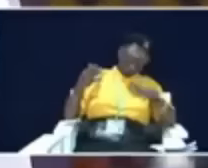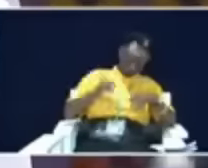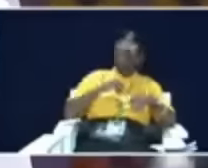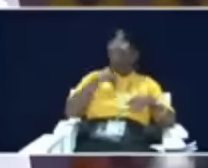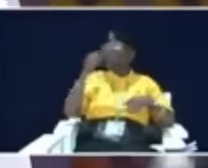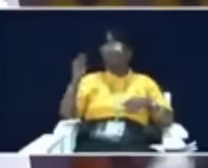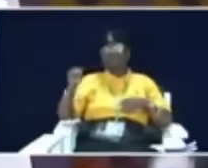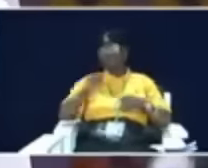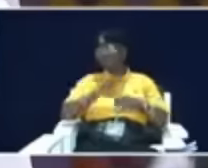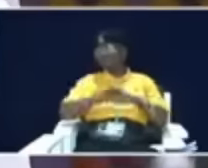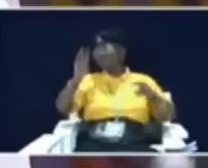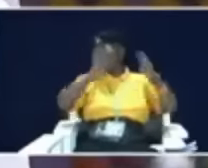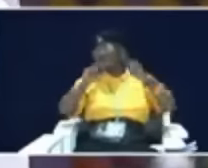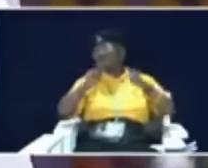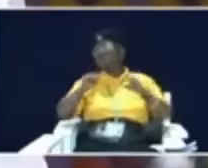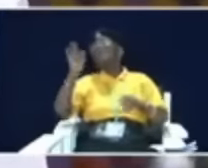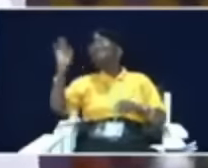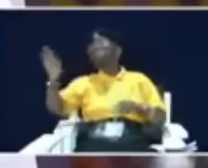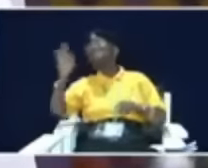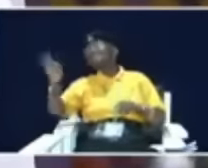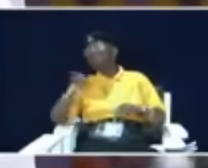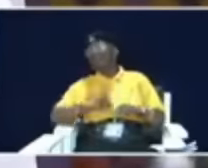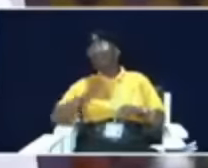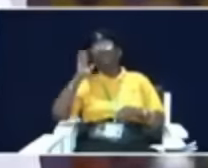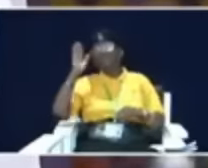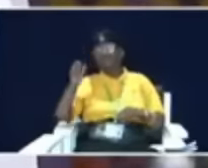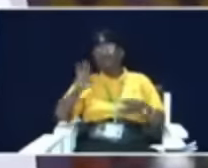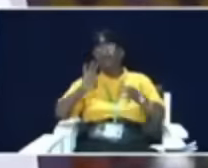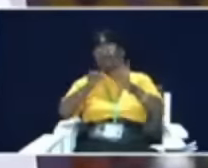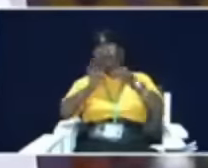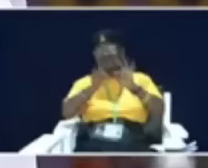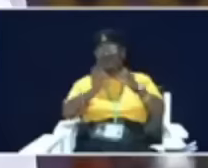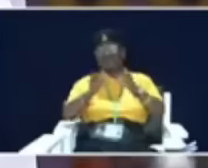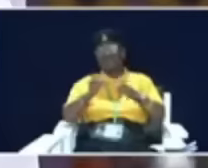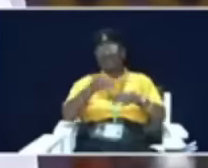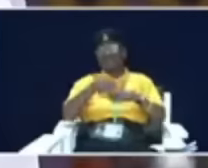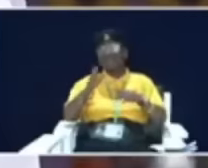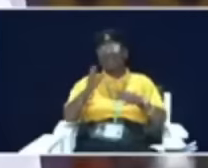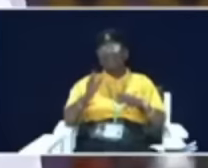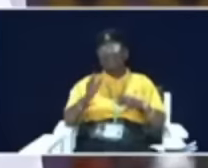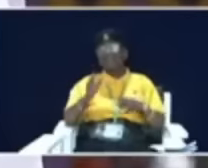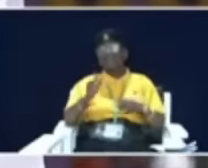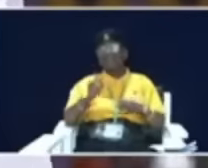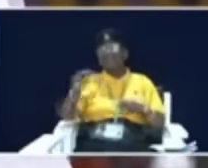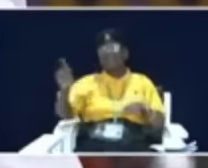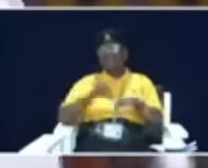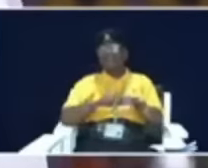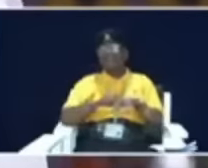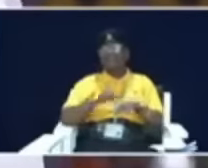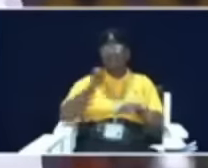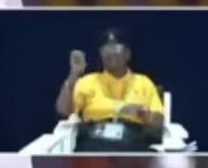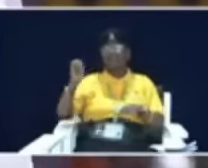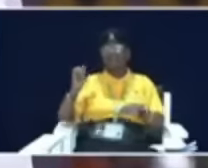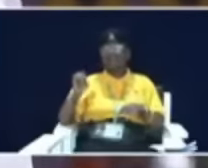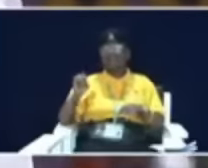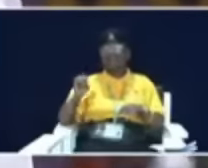preach, I will interpret. After some time, of course, he forgot who was the interpreter when the Holy Spirit